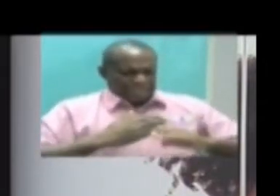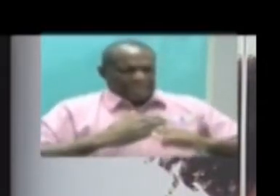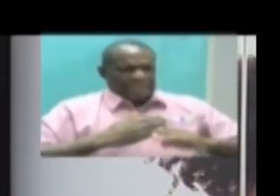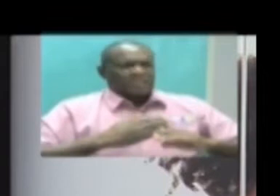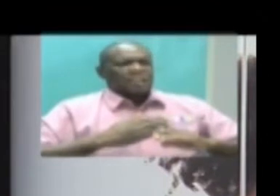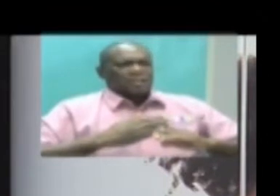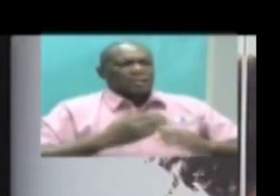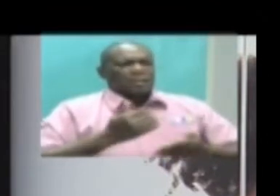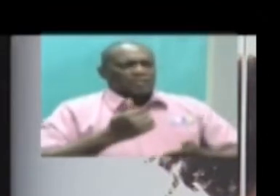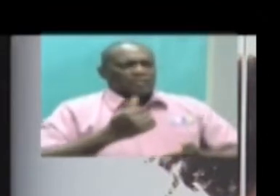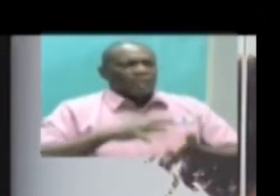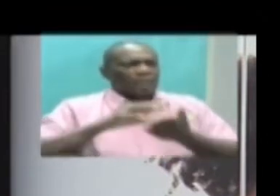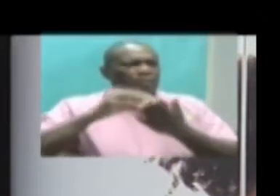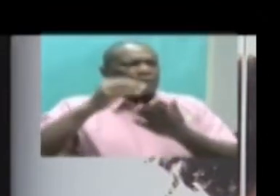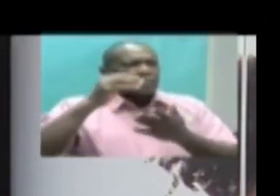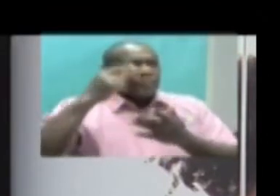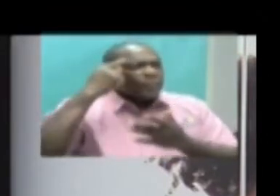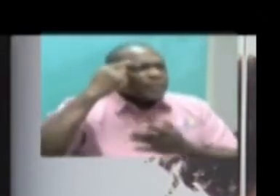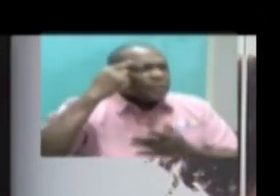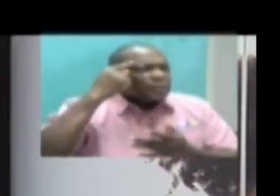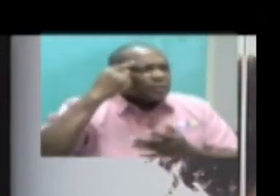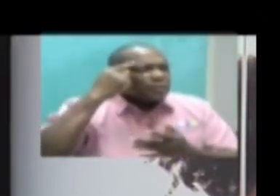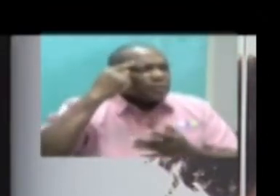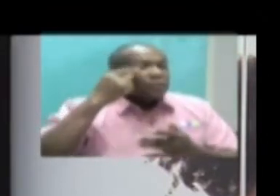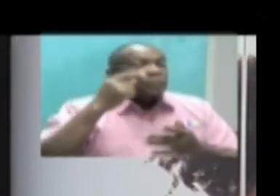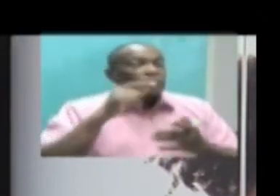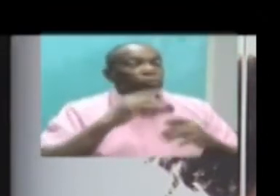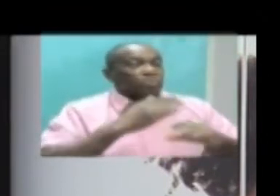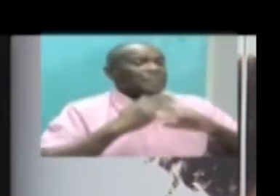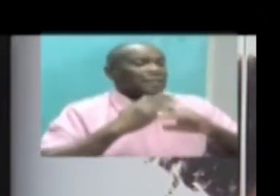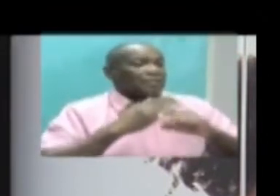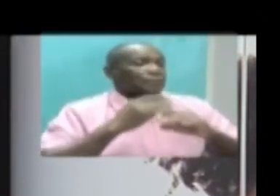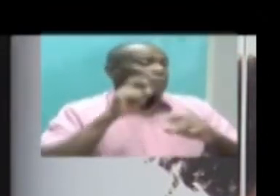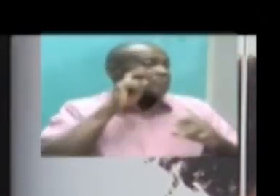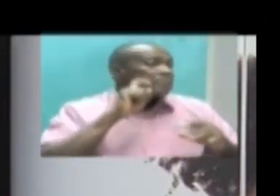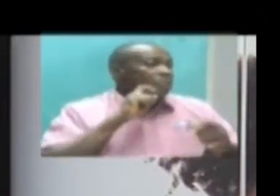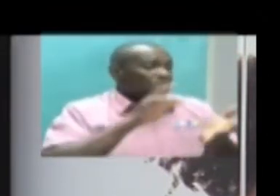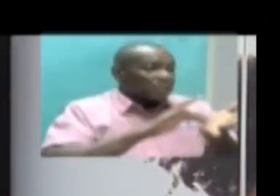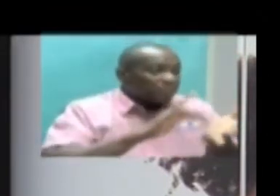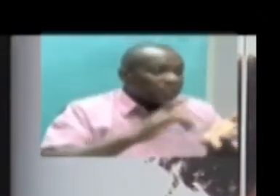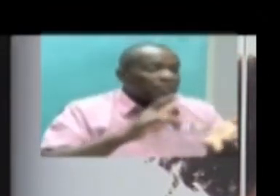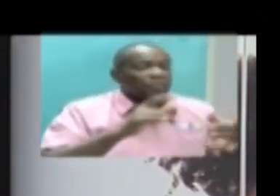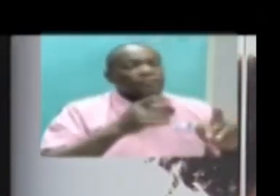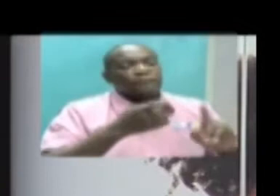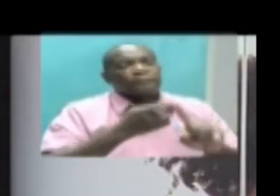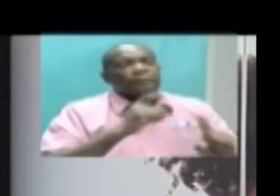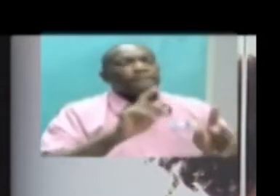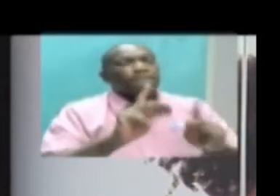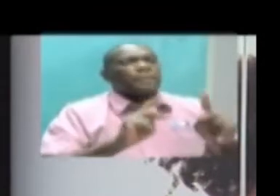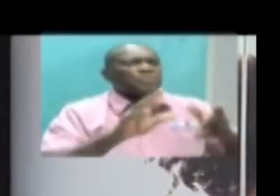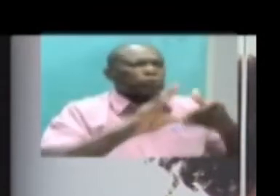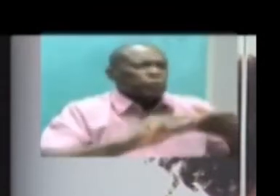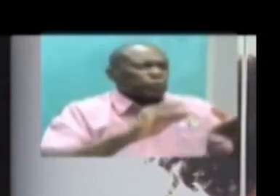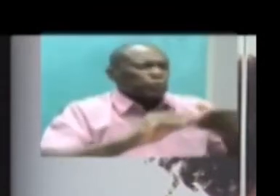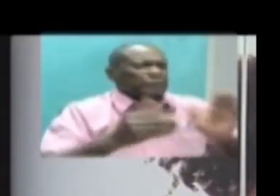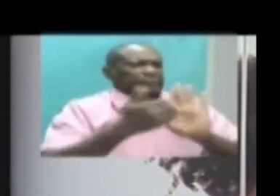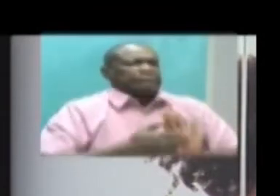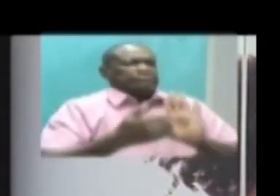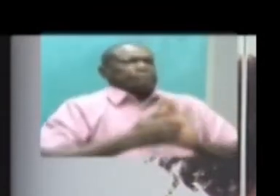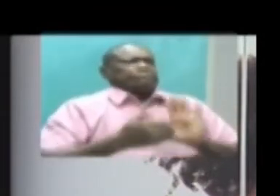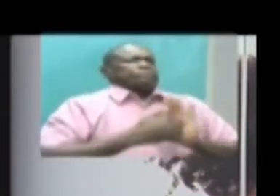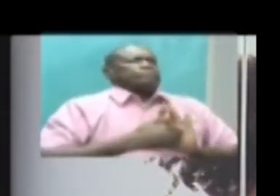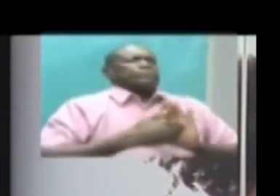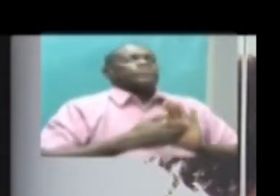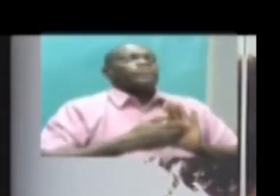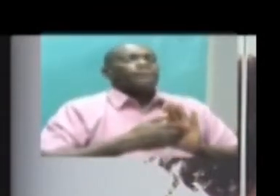grooming, adults seeking out children for sexual exploitation. We talked about harmful exposure to violent content, sexual content.